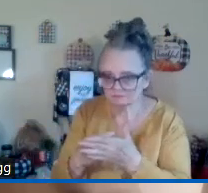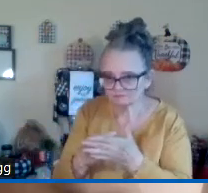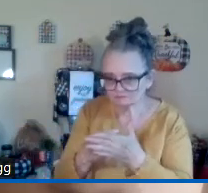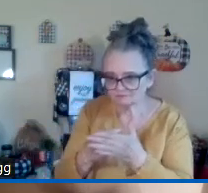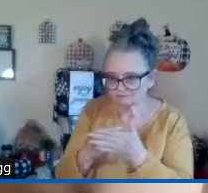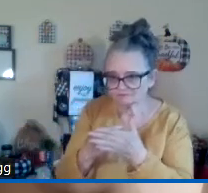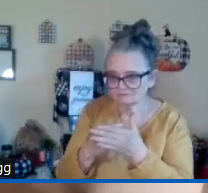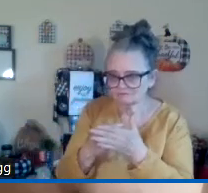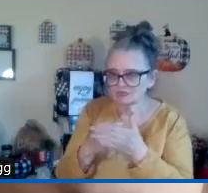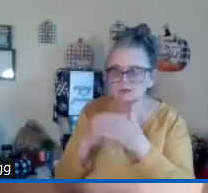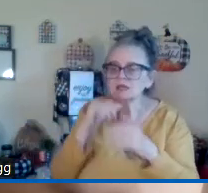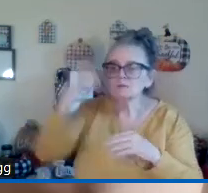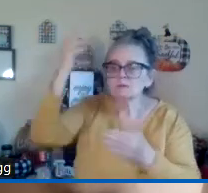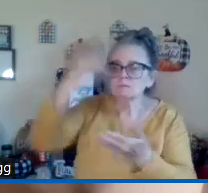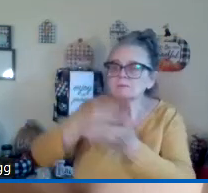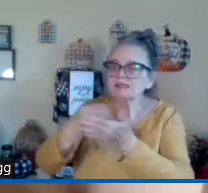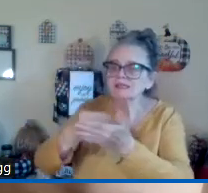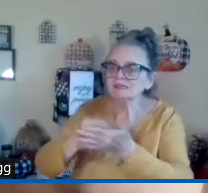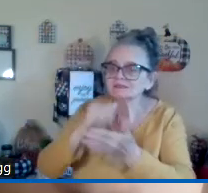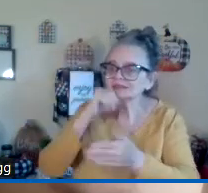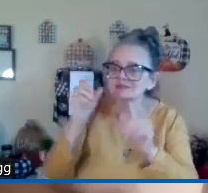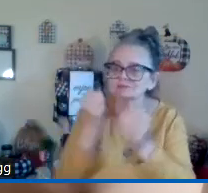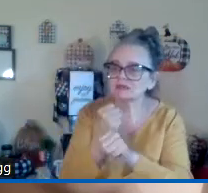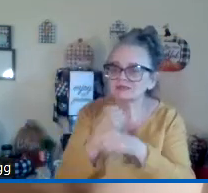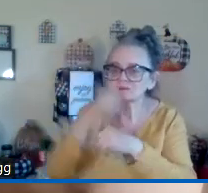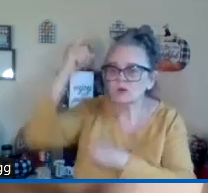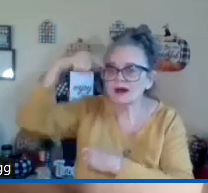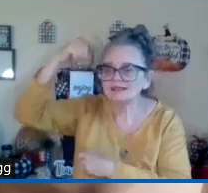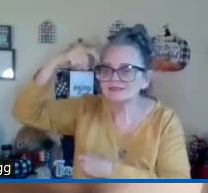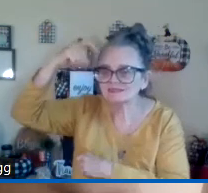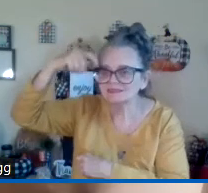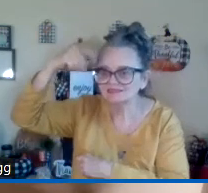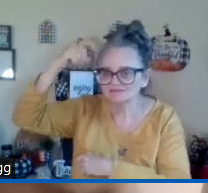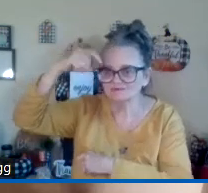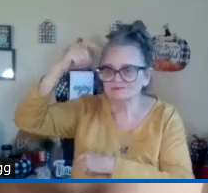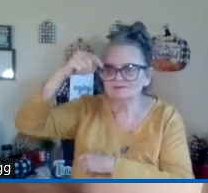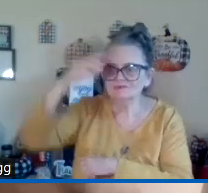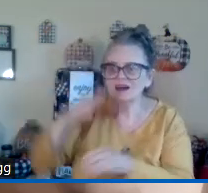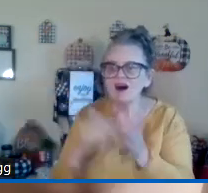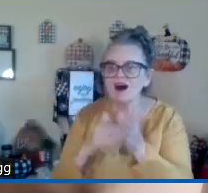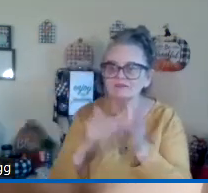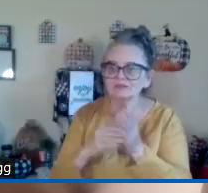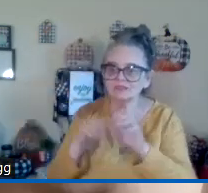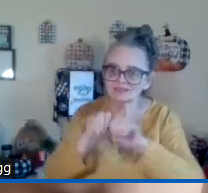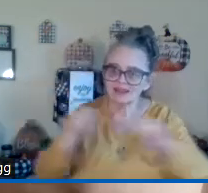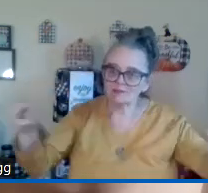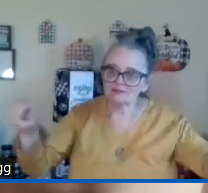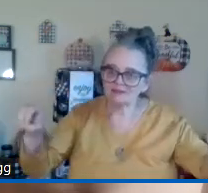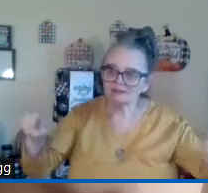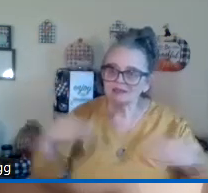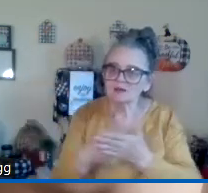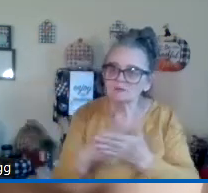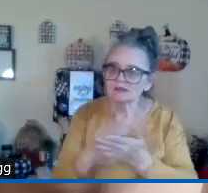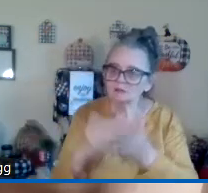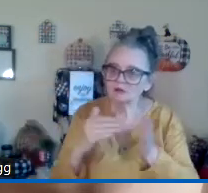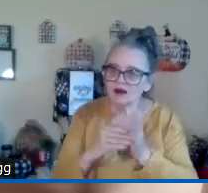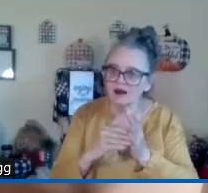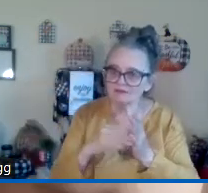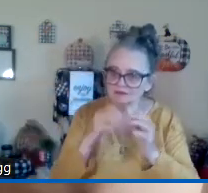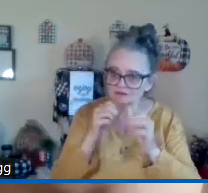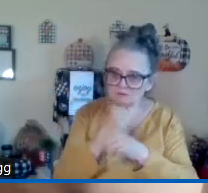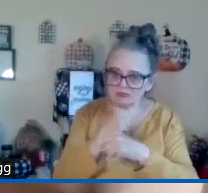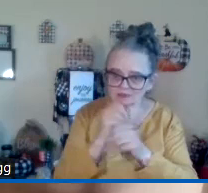money. But money doesn't make them wise. Often it's the opposite. Money